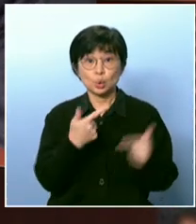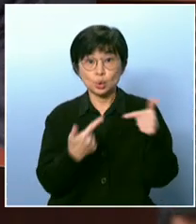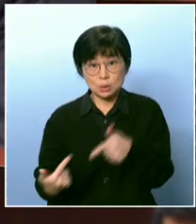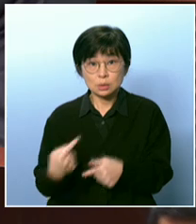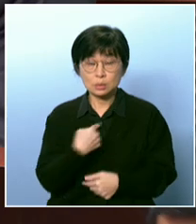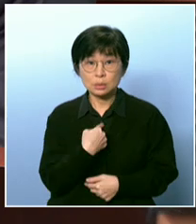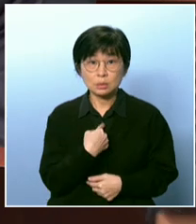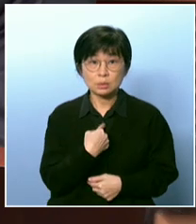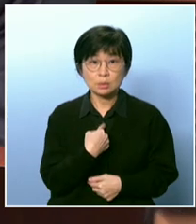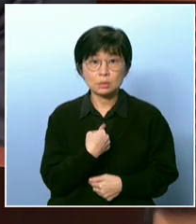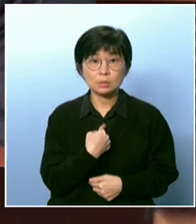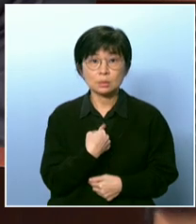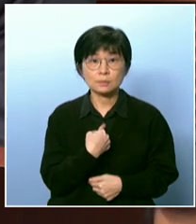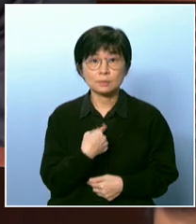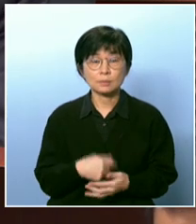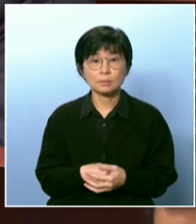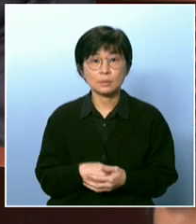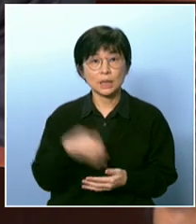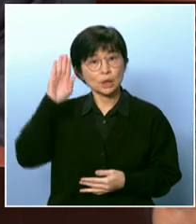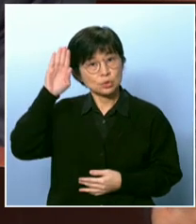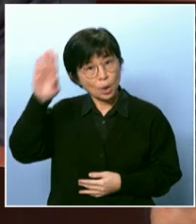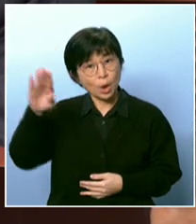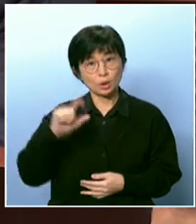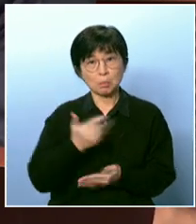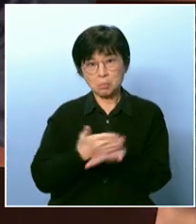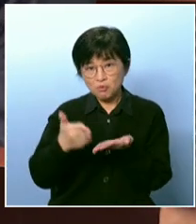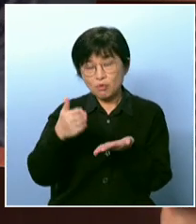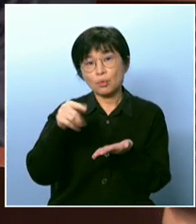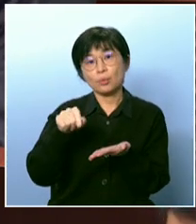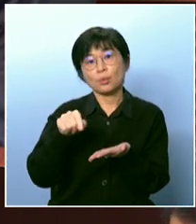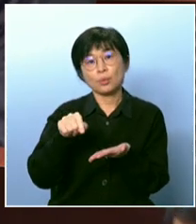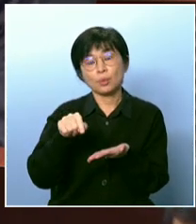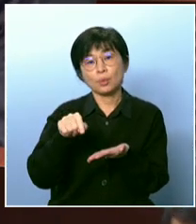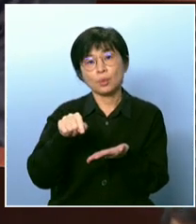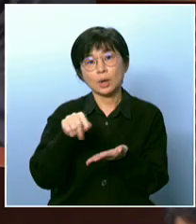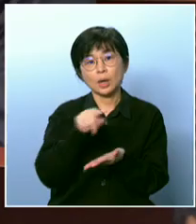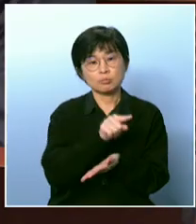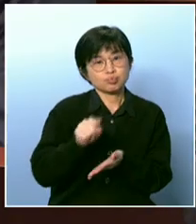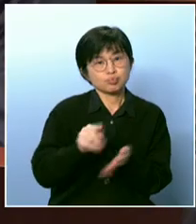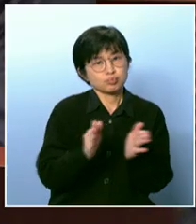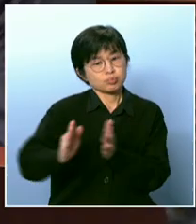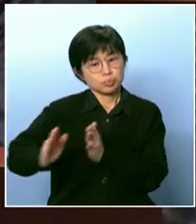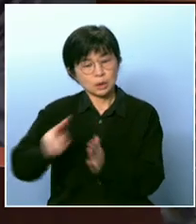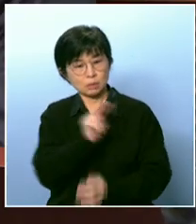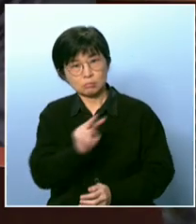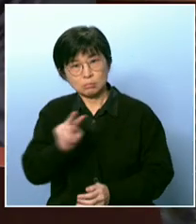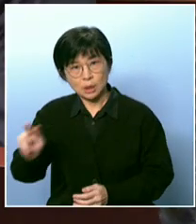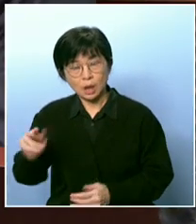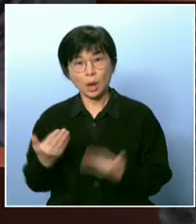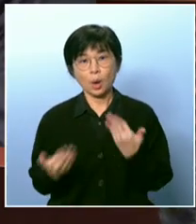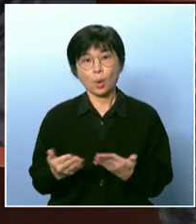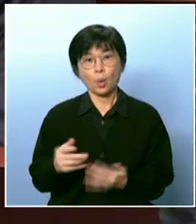Does that mean there is a need for continuous operation of the Child Development Fund? And